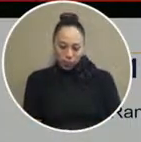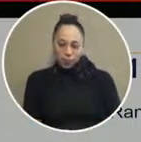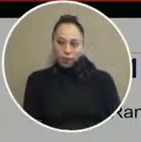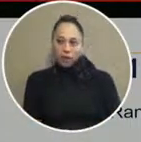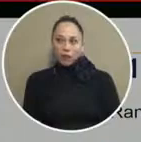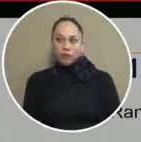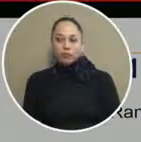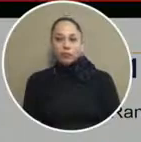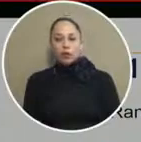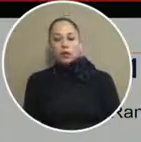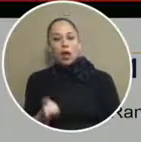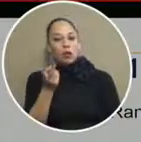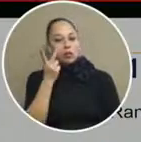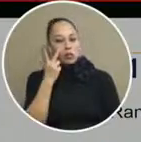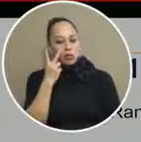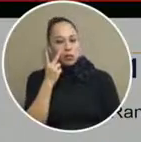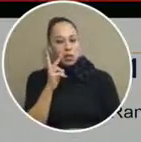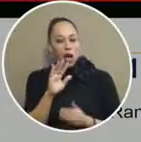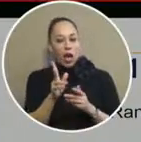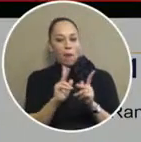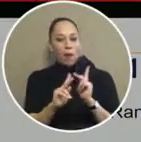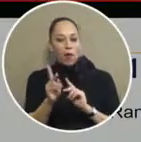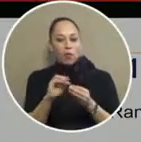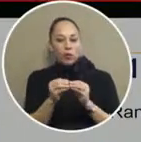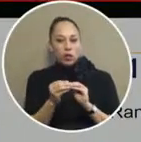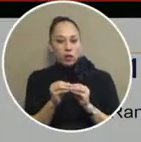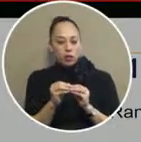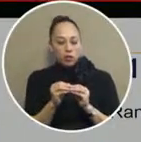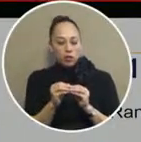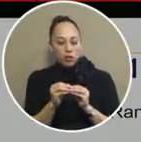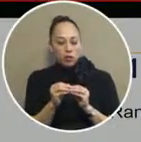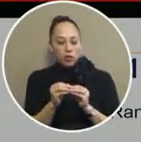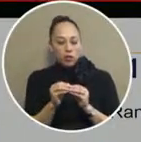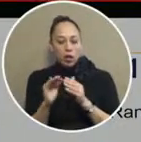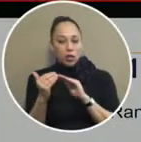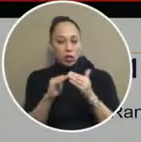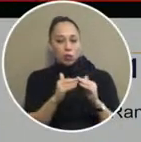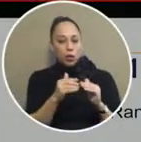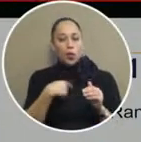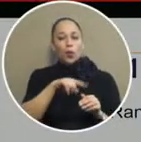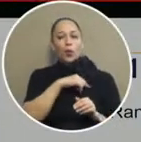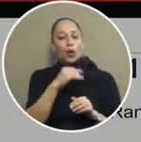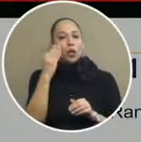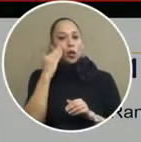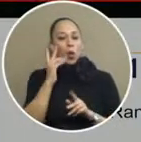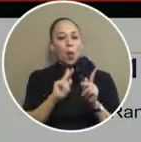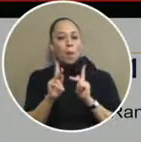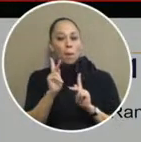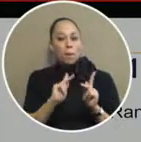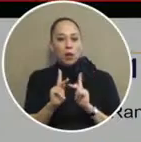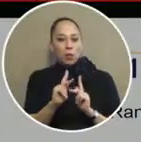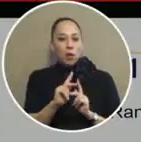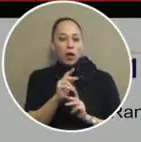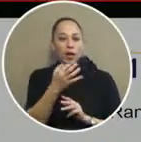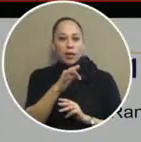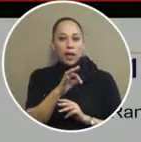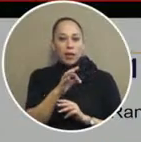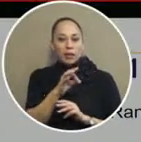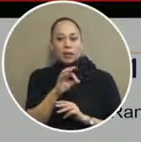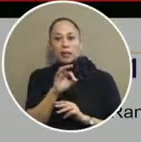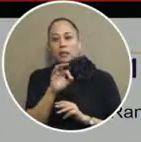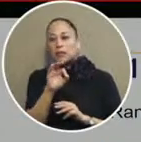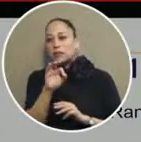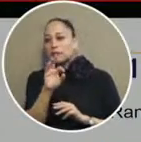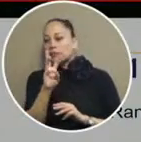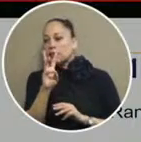Looking a little bit more in the demographics of our community, we know that people within 18 and 64 years of